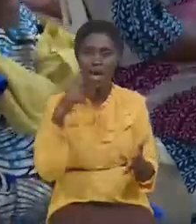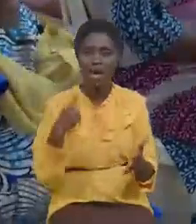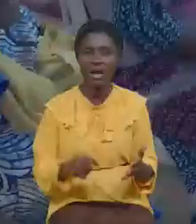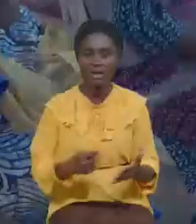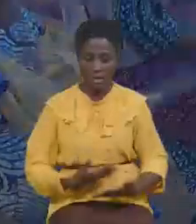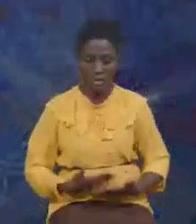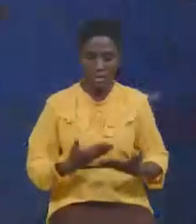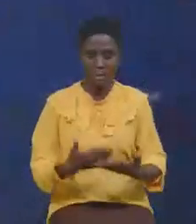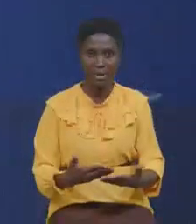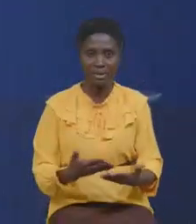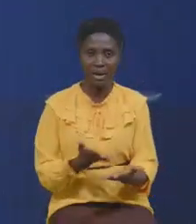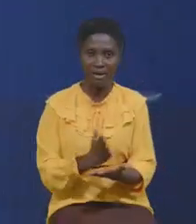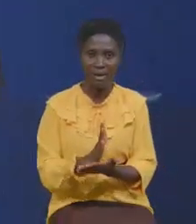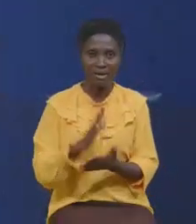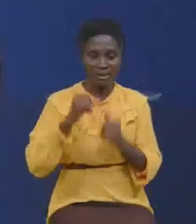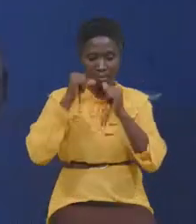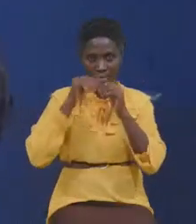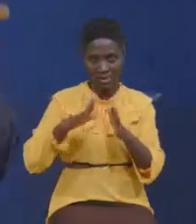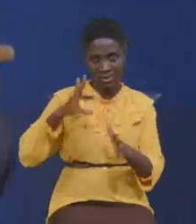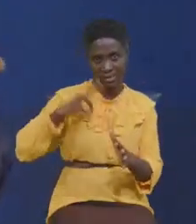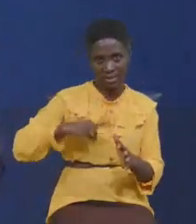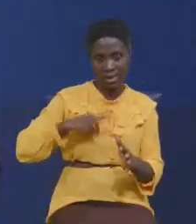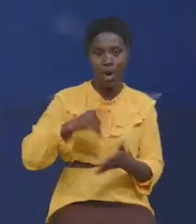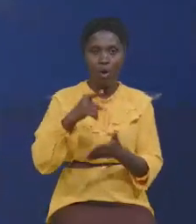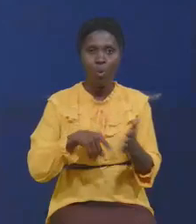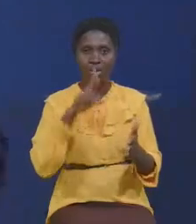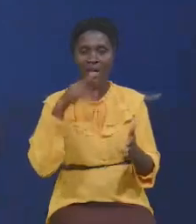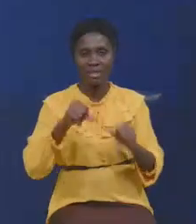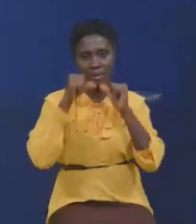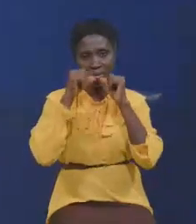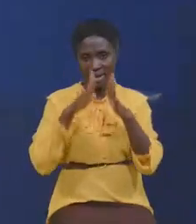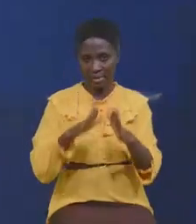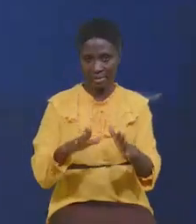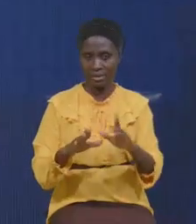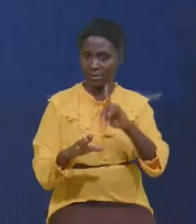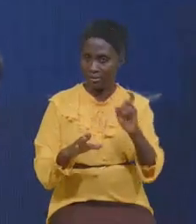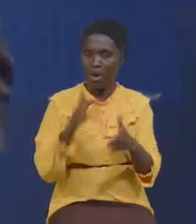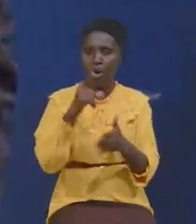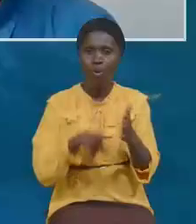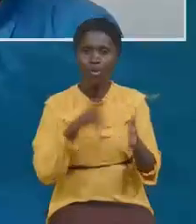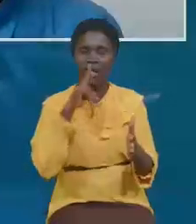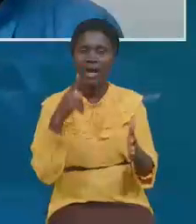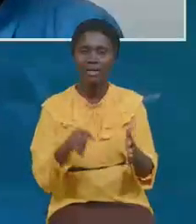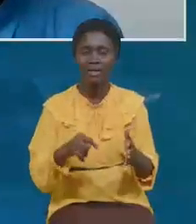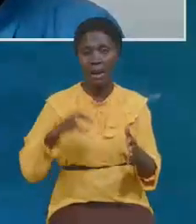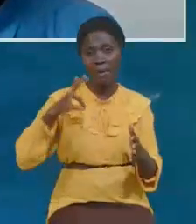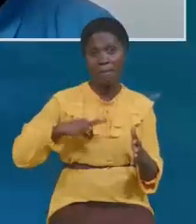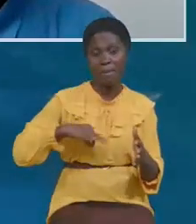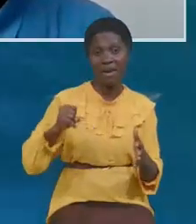are the privileges? What are the blessings? What are the benefits of